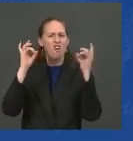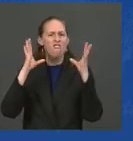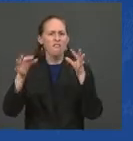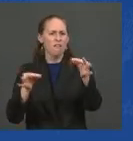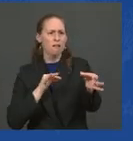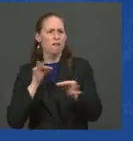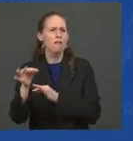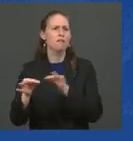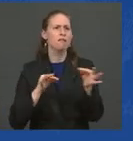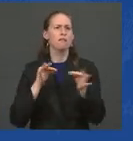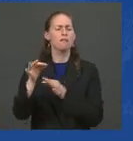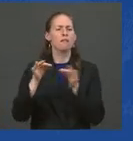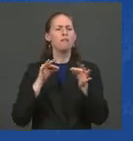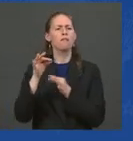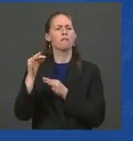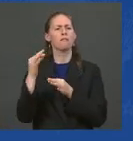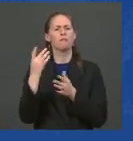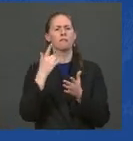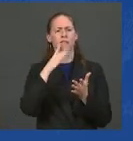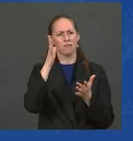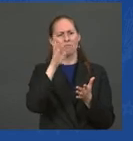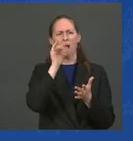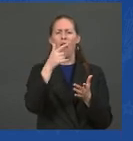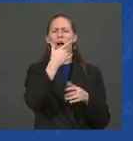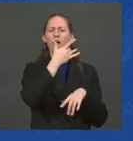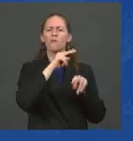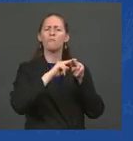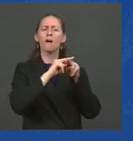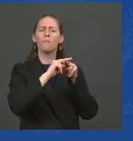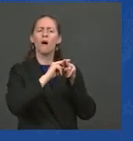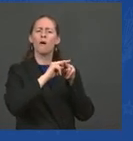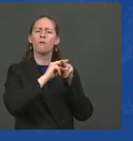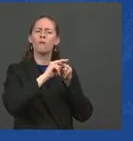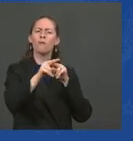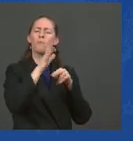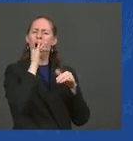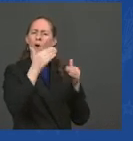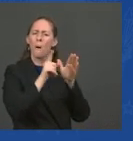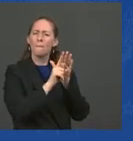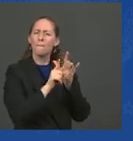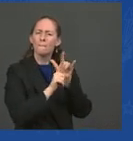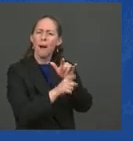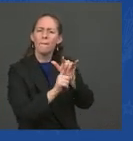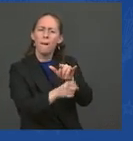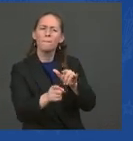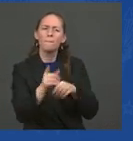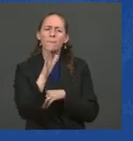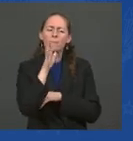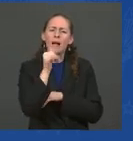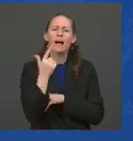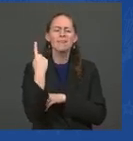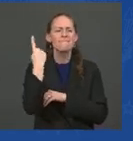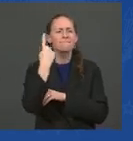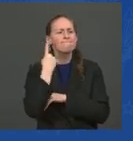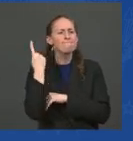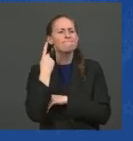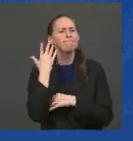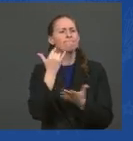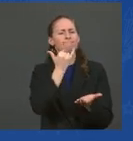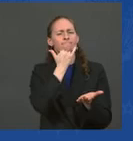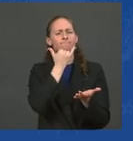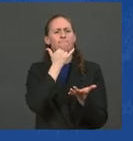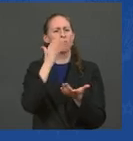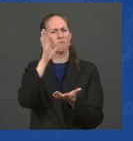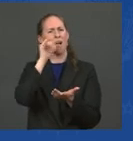tracks toward the end of the war. How wrong it was that we turned away the St. Louis, a ship full of Jewish refugees from